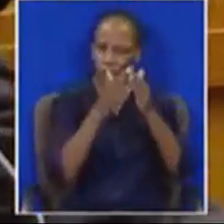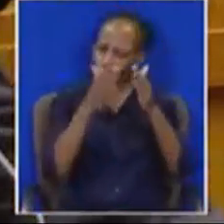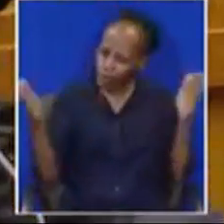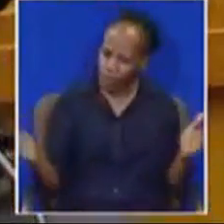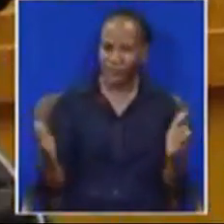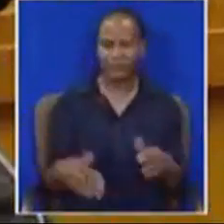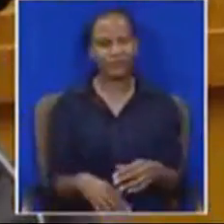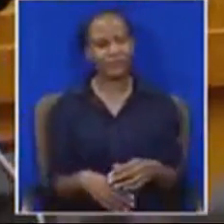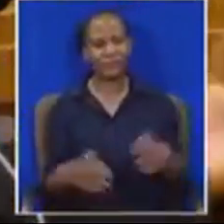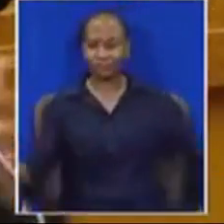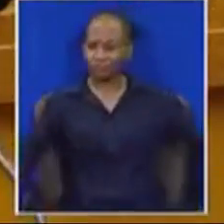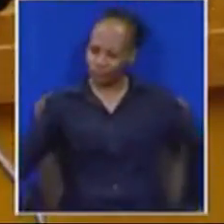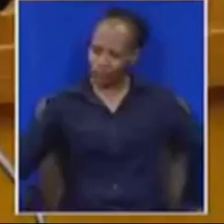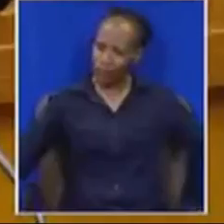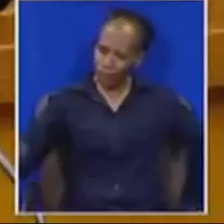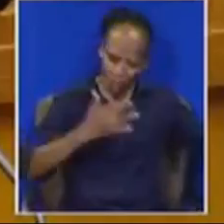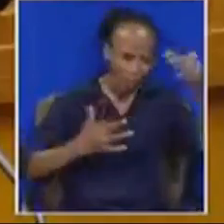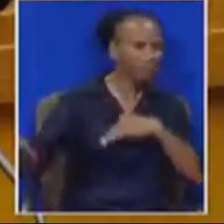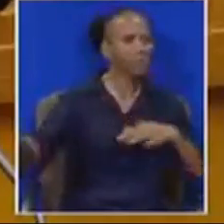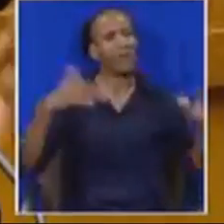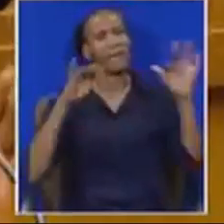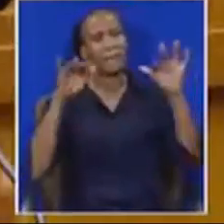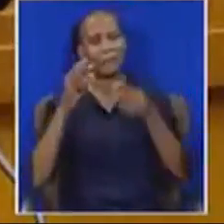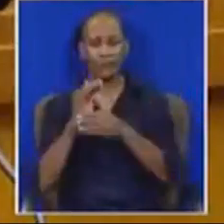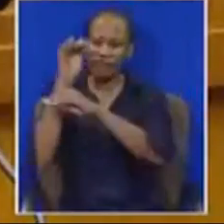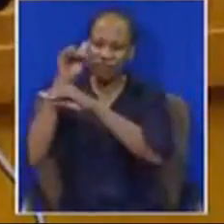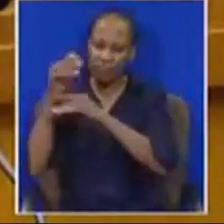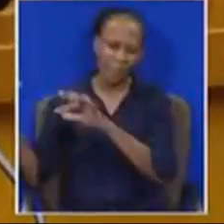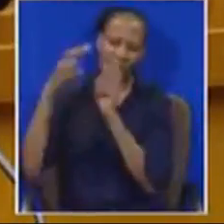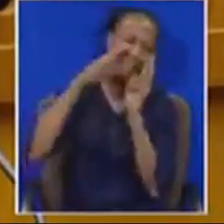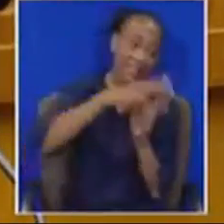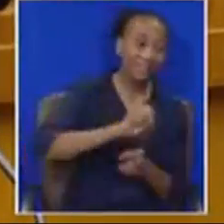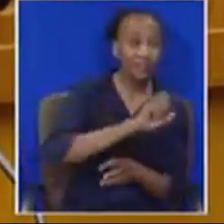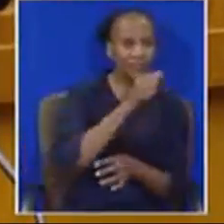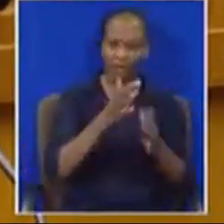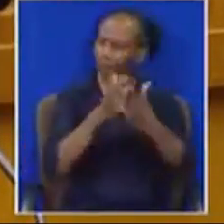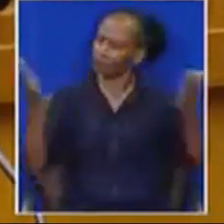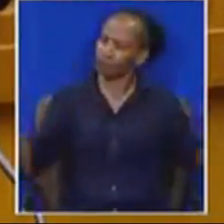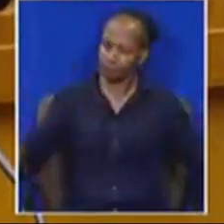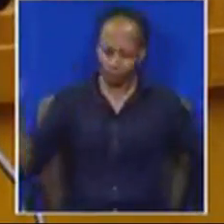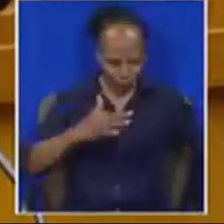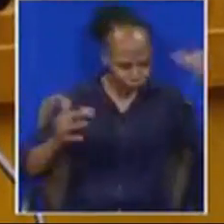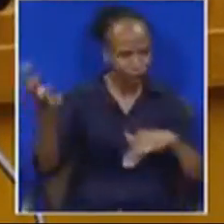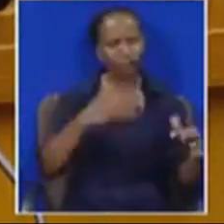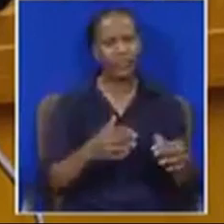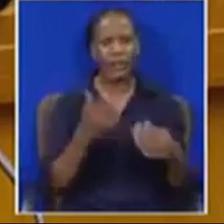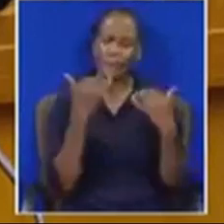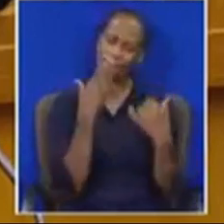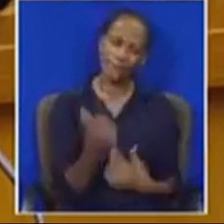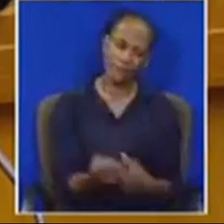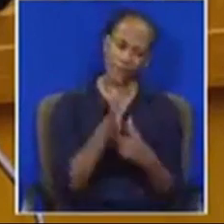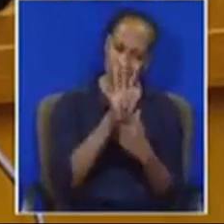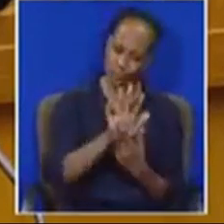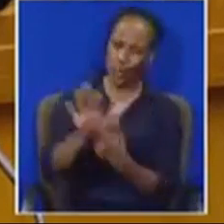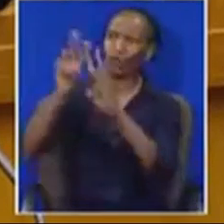their arms and welcome visitors from all over the world. Let us make South Africa the real